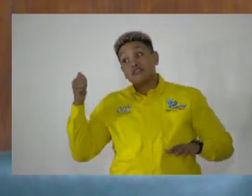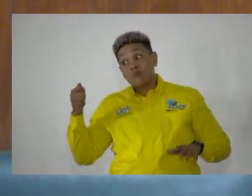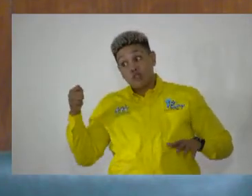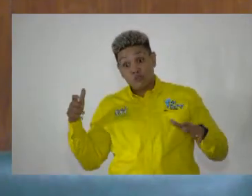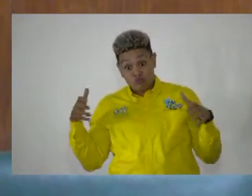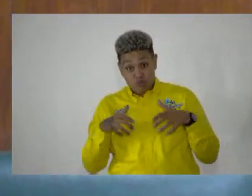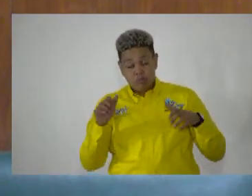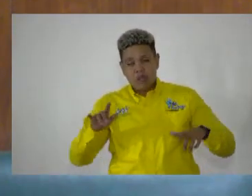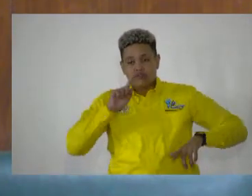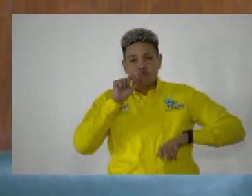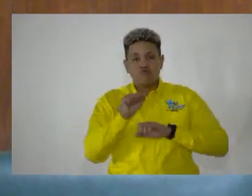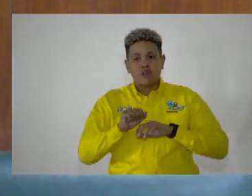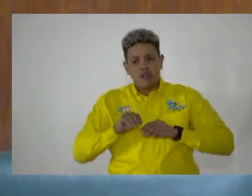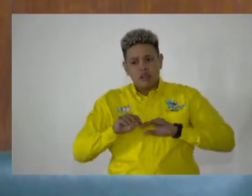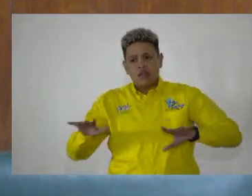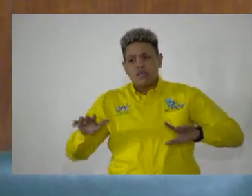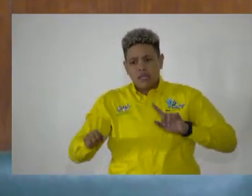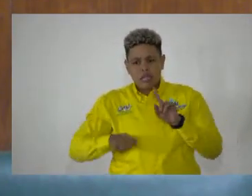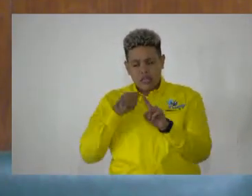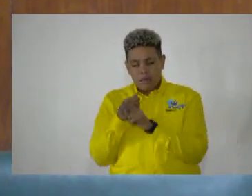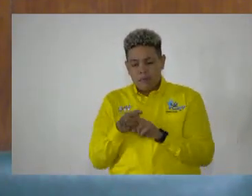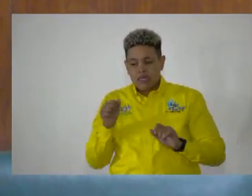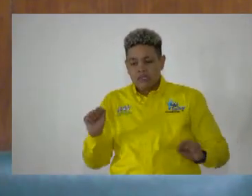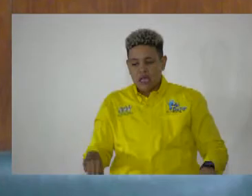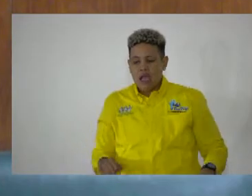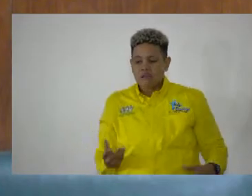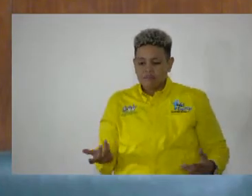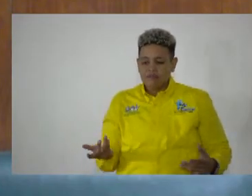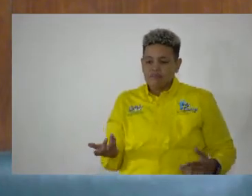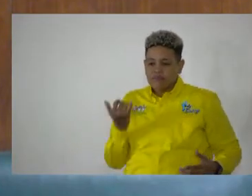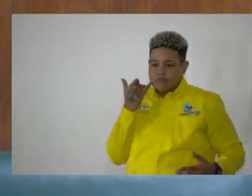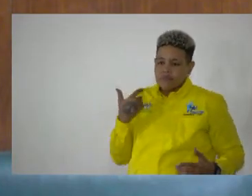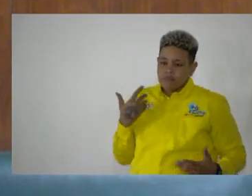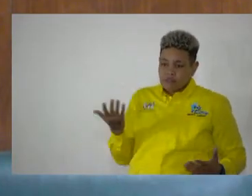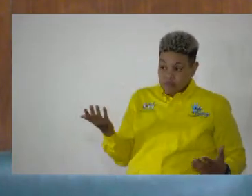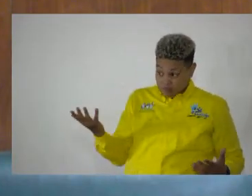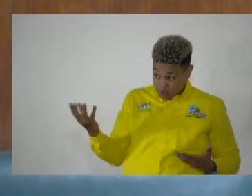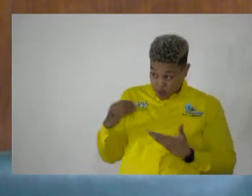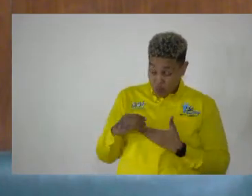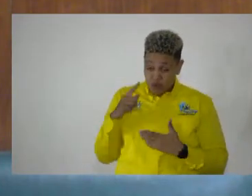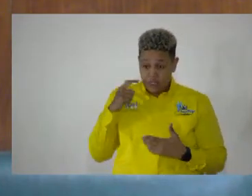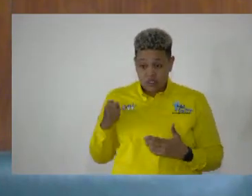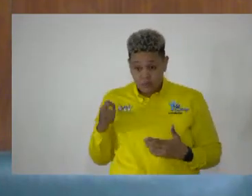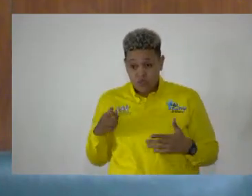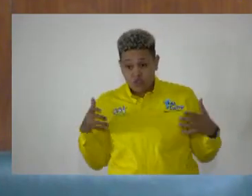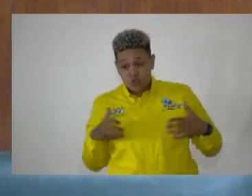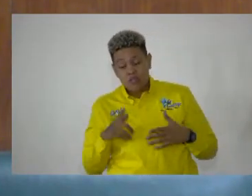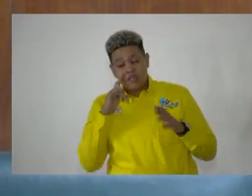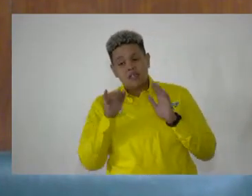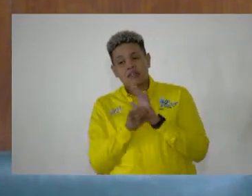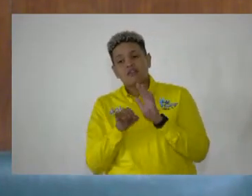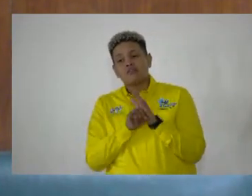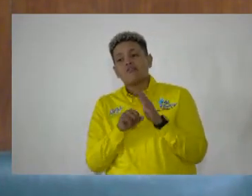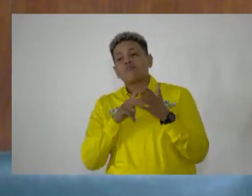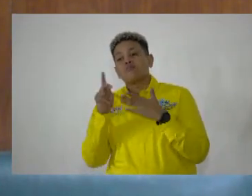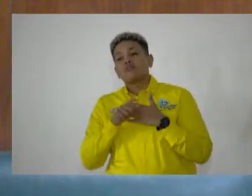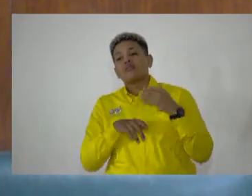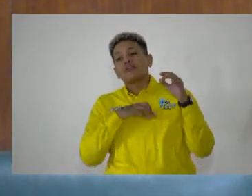can really make a significant impact. So if I were to, identifying the project and defining